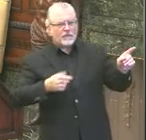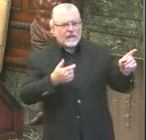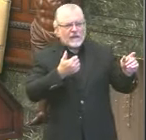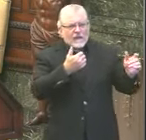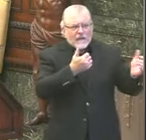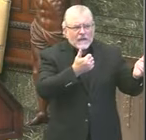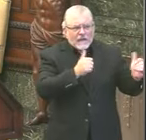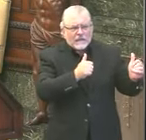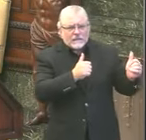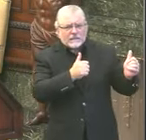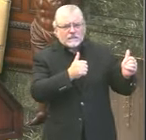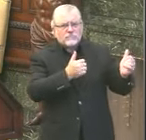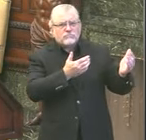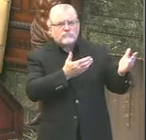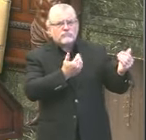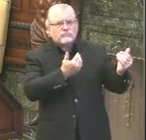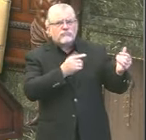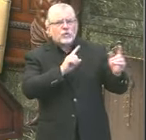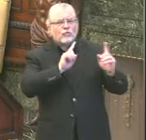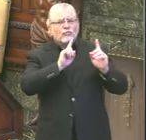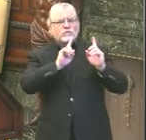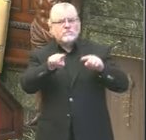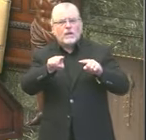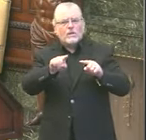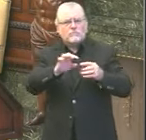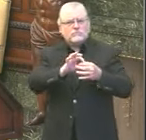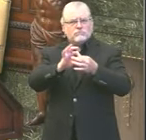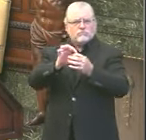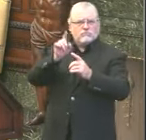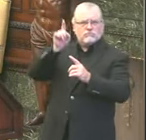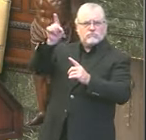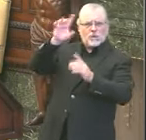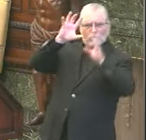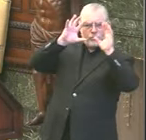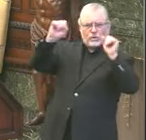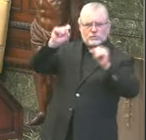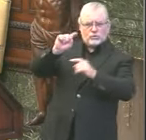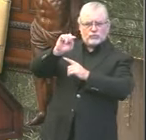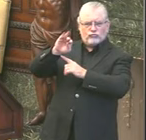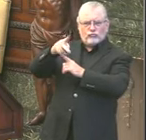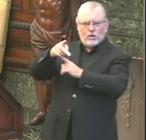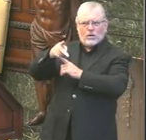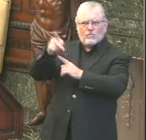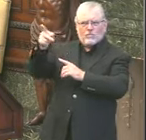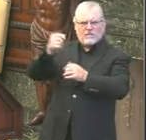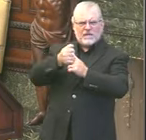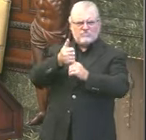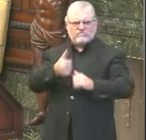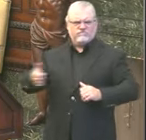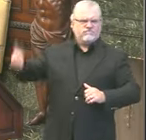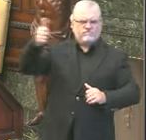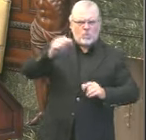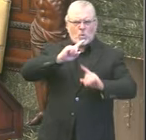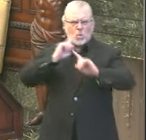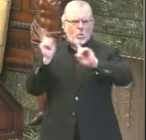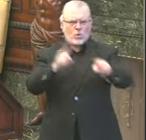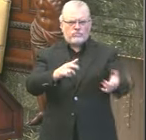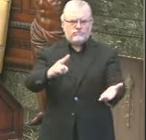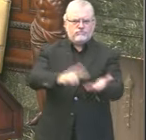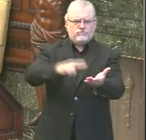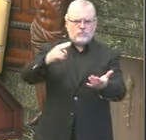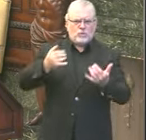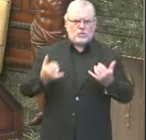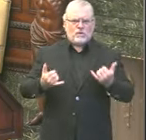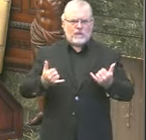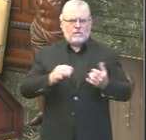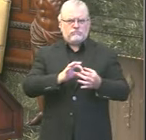in regards to President Trump's executive order in which he signed today on policing. I listened to